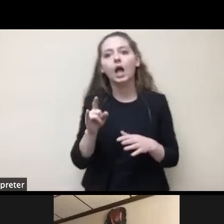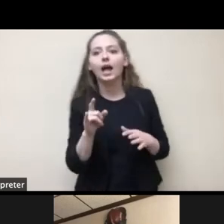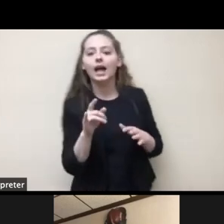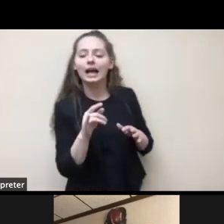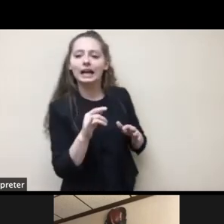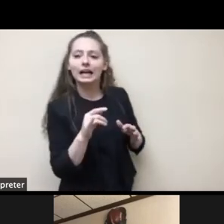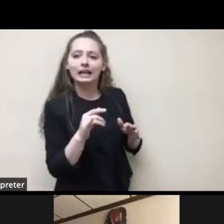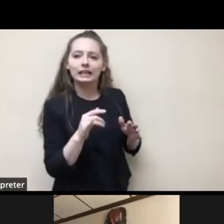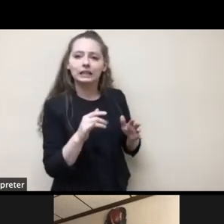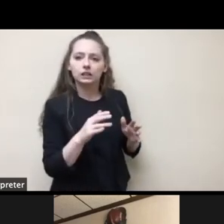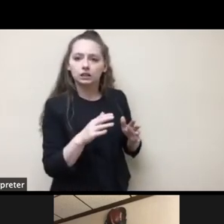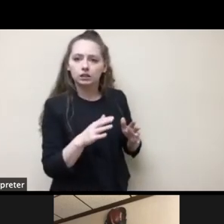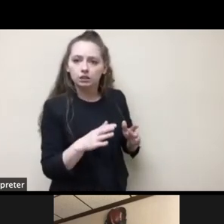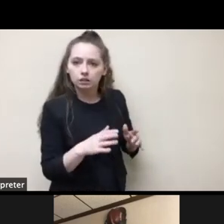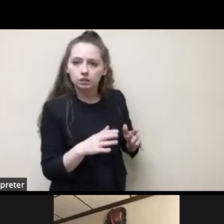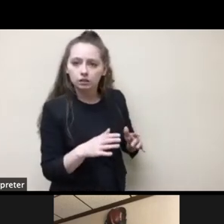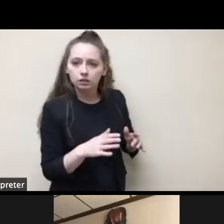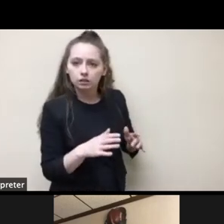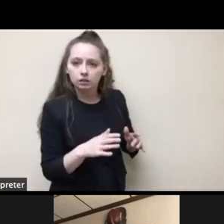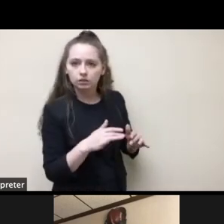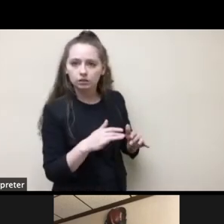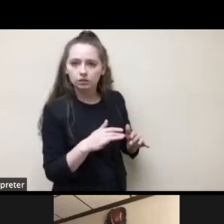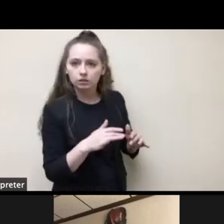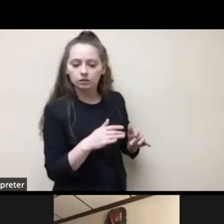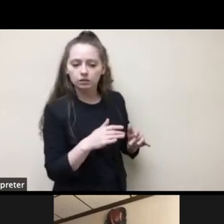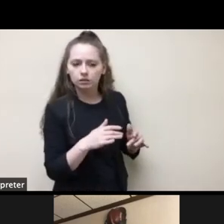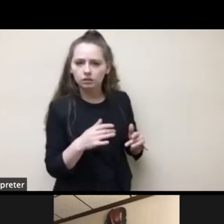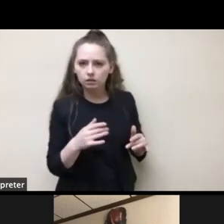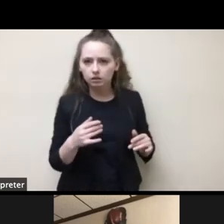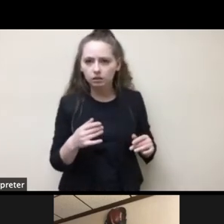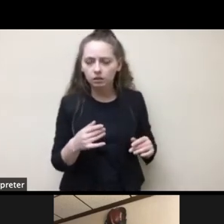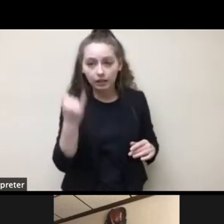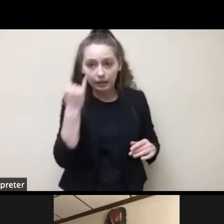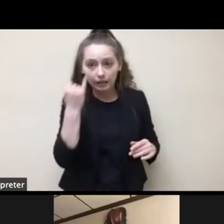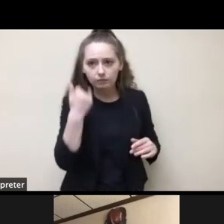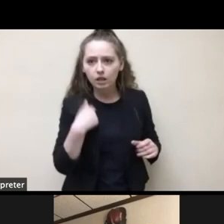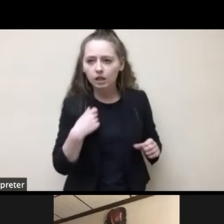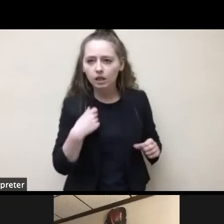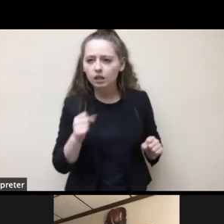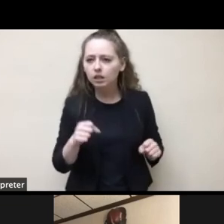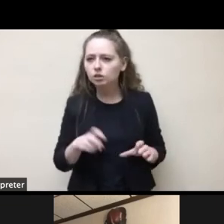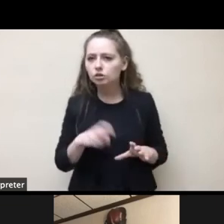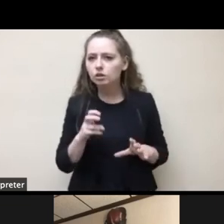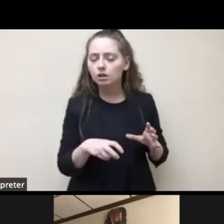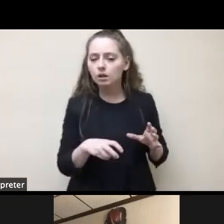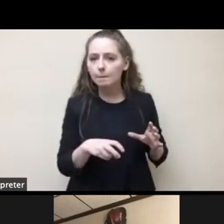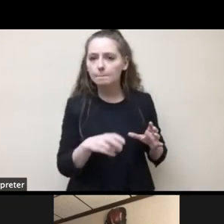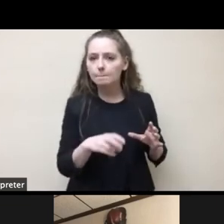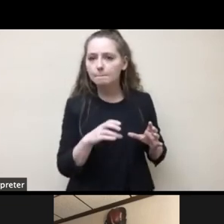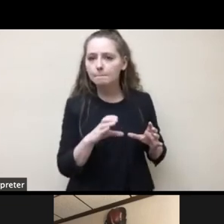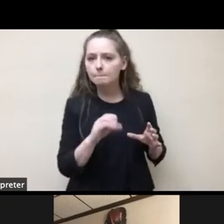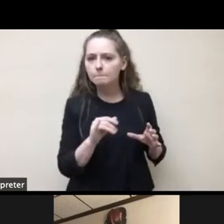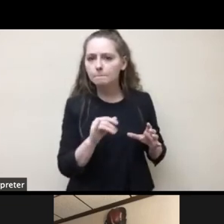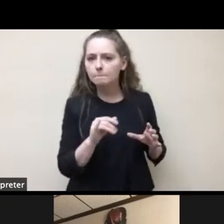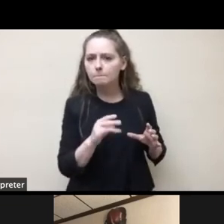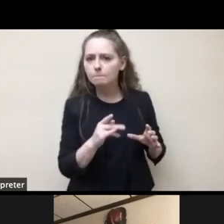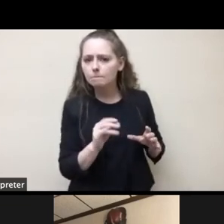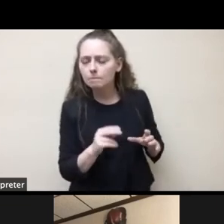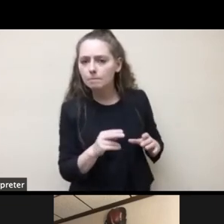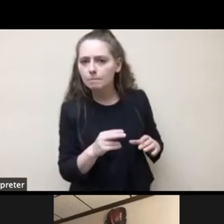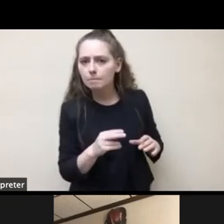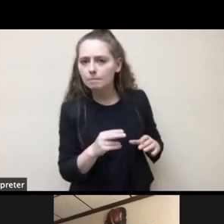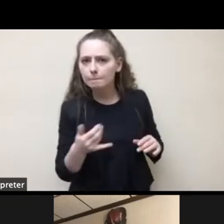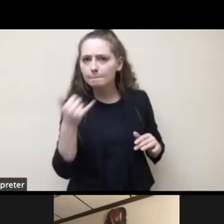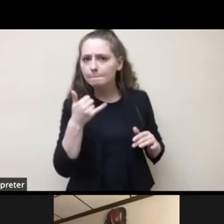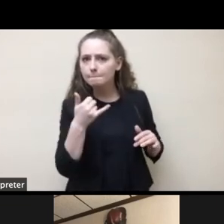Anybody? Going through the Board of Works. If I can jump in. Yeah. The Corporation Council and the Board of Public Works and Safety